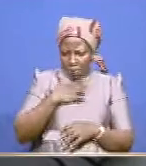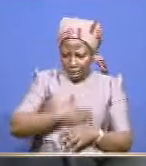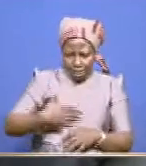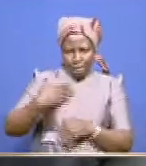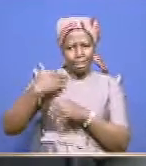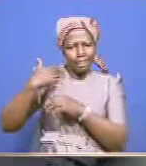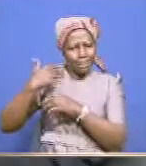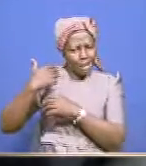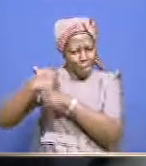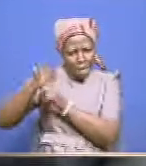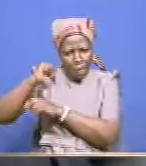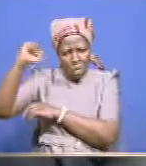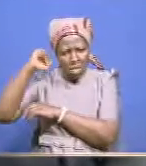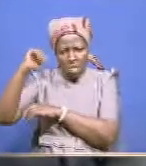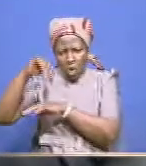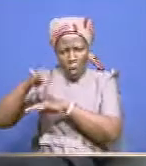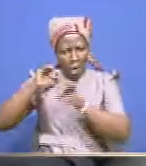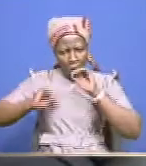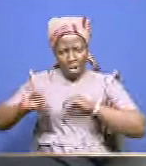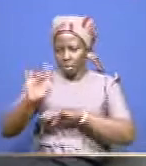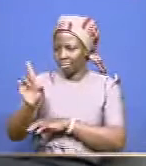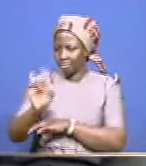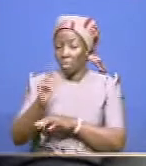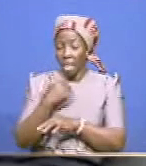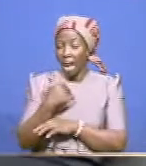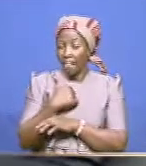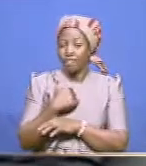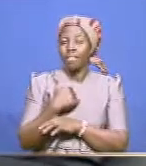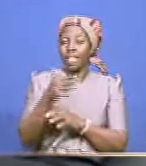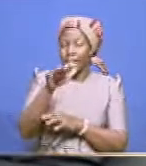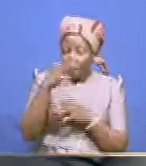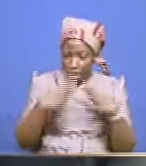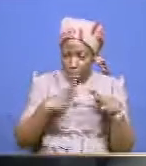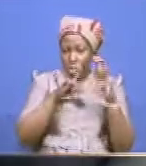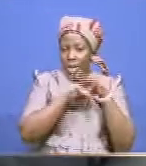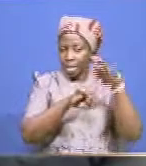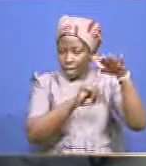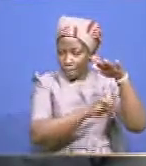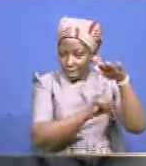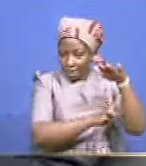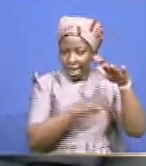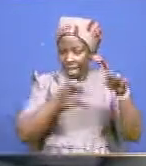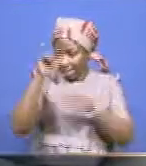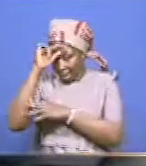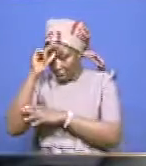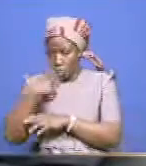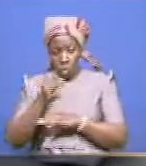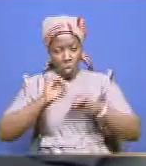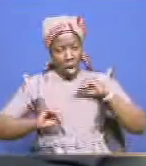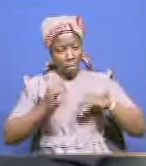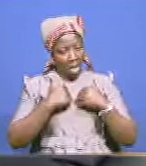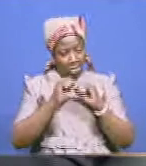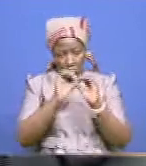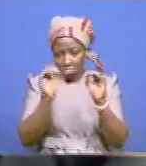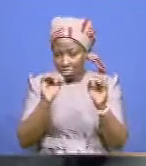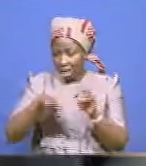politicize the vice of corruption. There are elements and ministries in government that are not corrupt in this country. There are counties that are not corrupt.